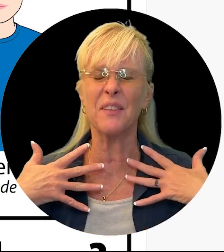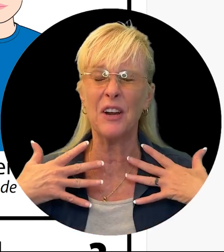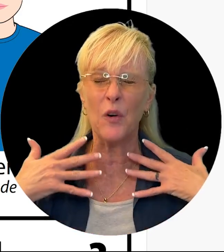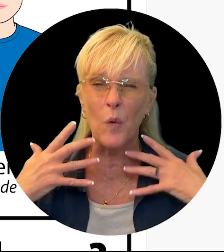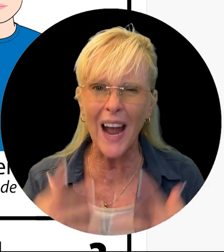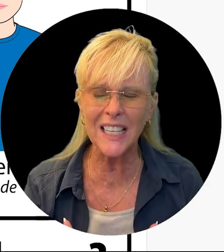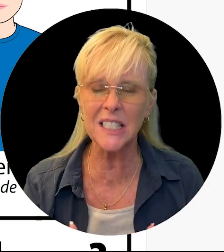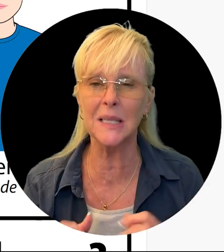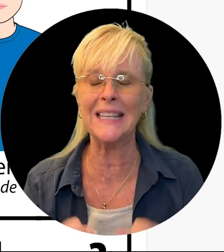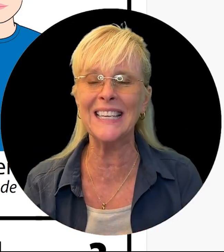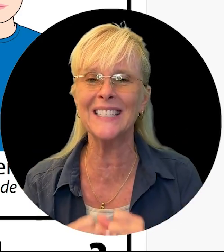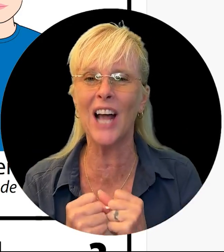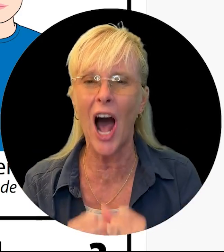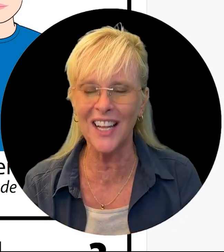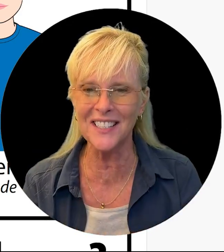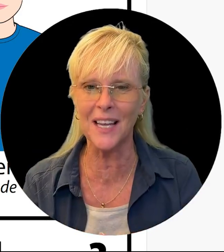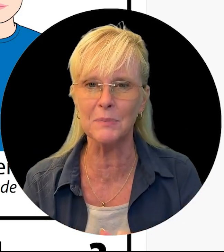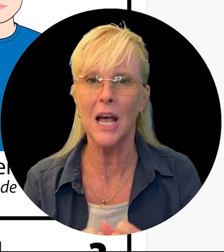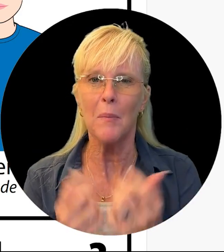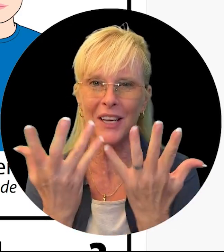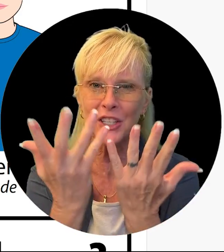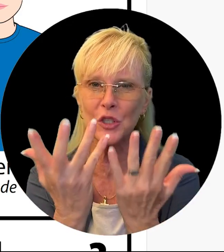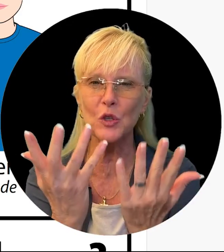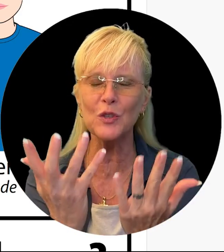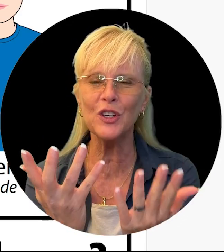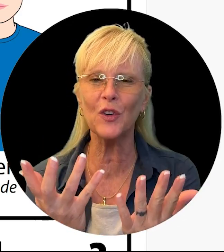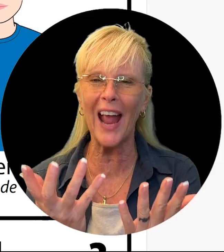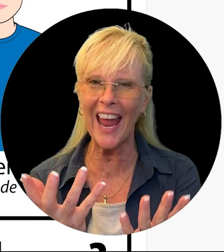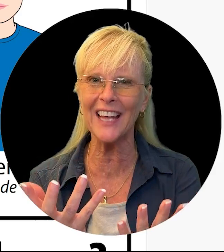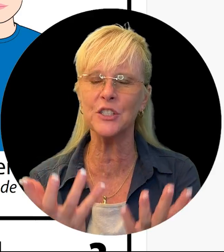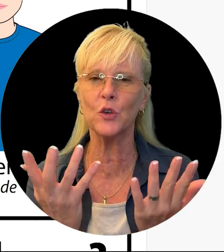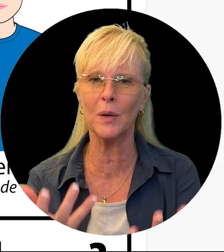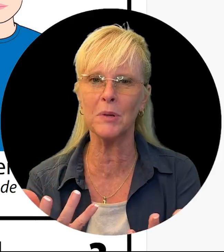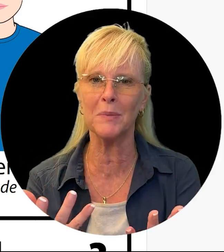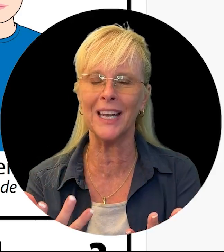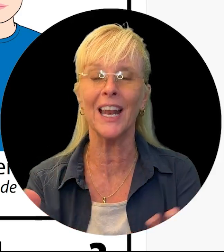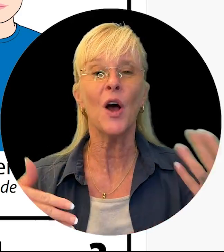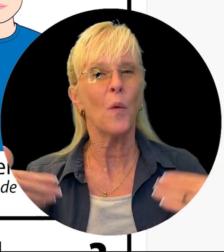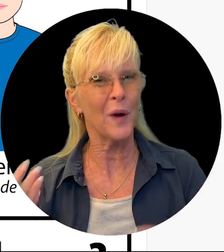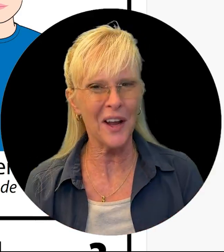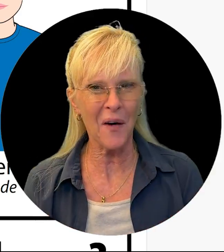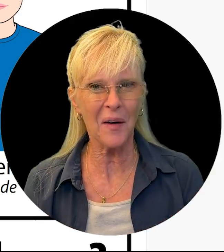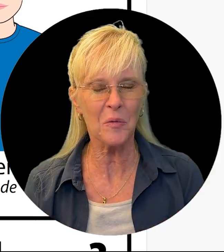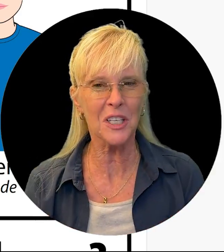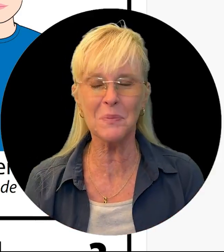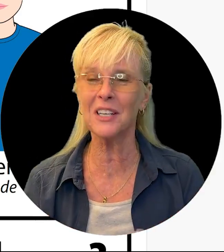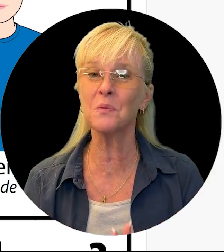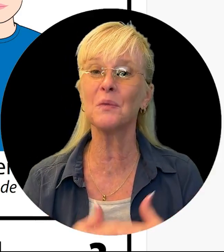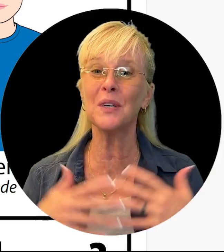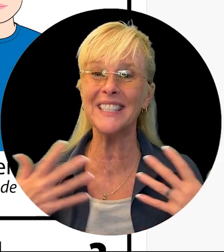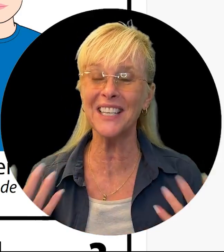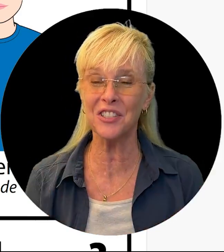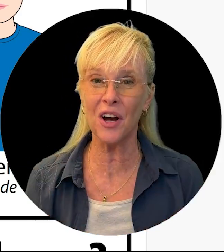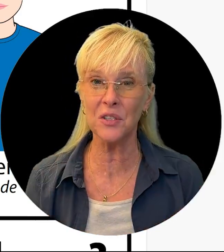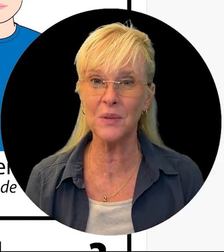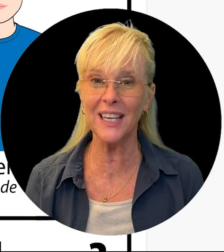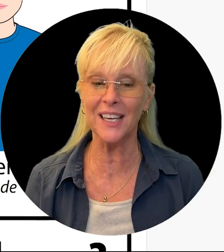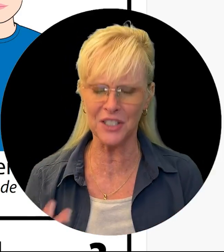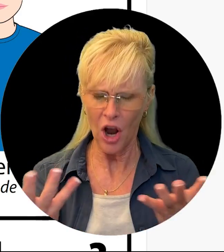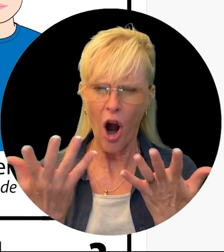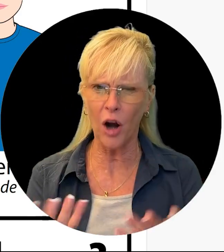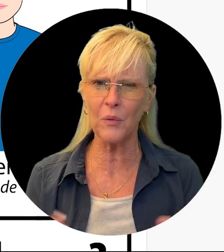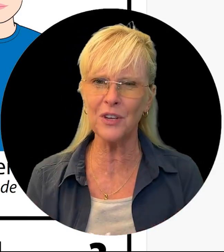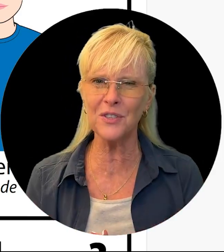to grasp these concepts because they're using their hands to implement it. We know how it works because when we sing songs with the